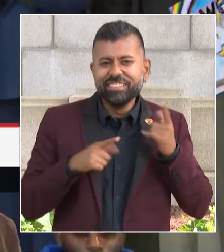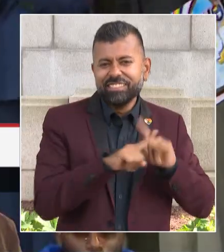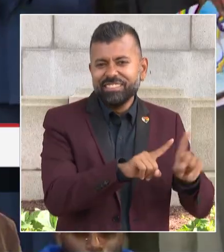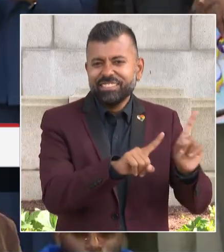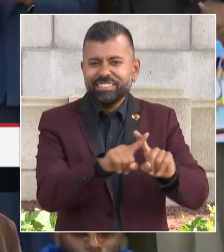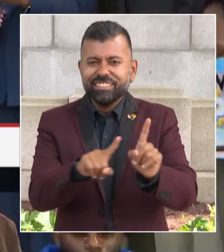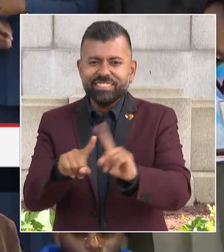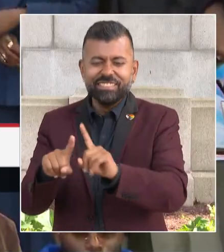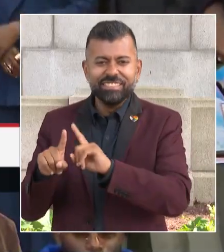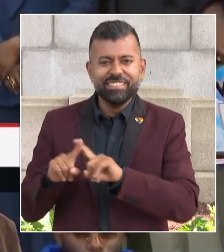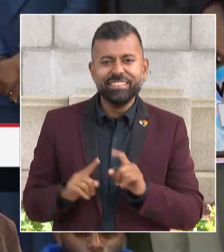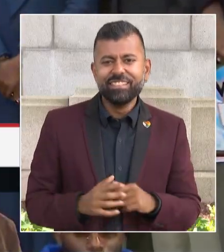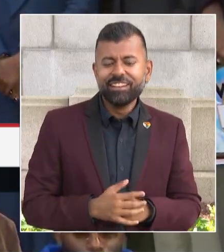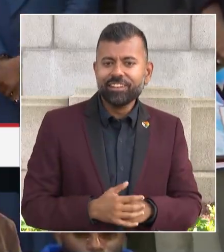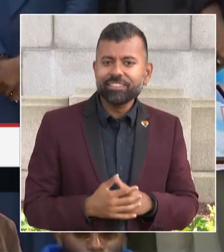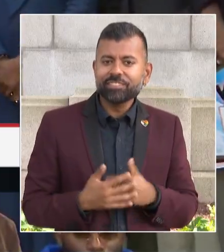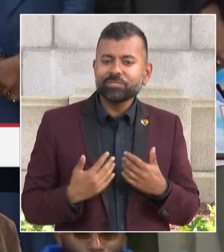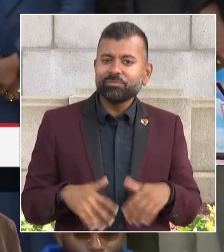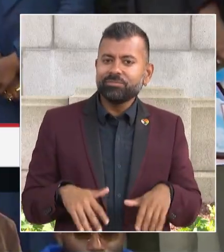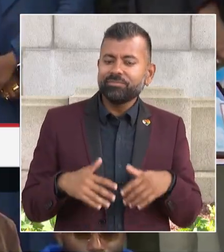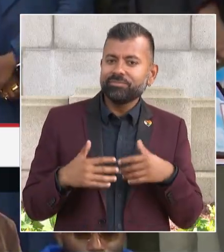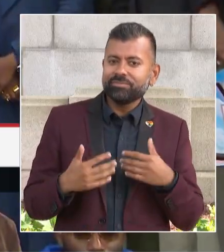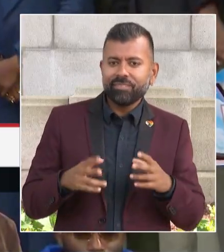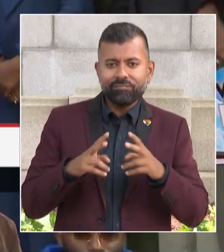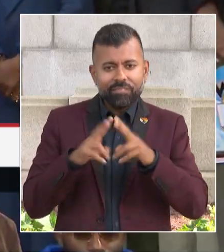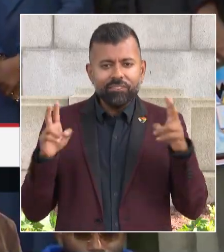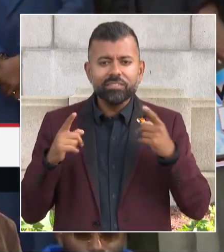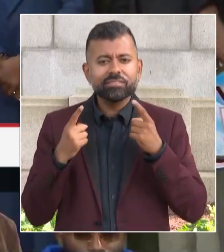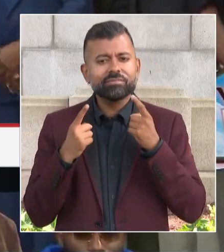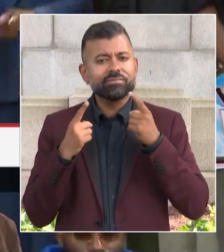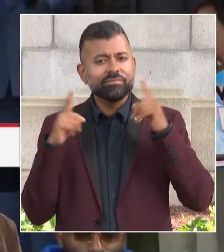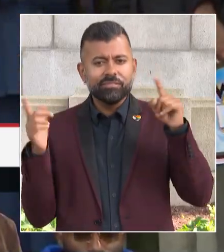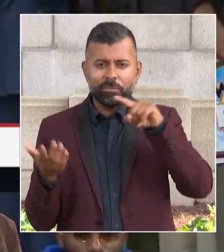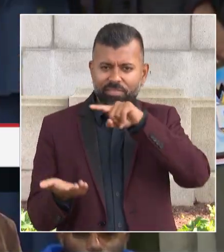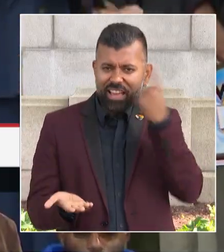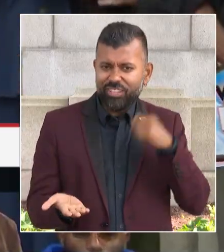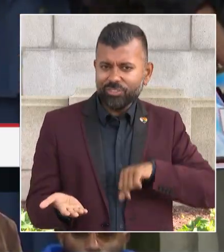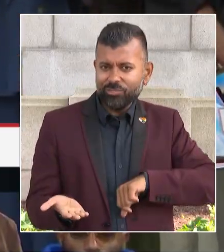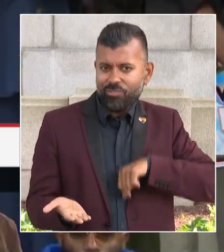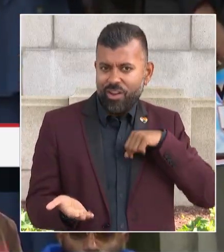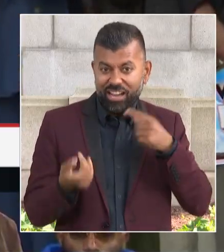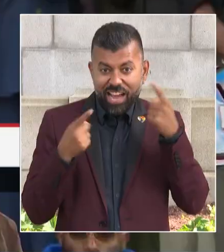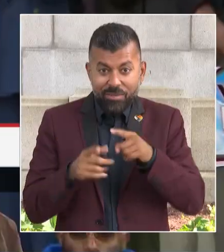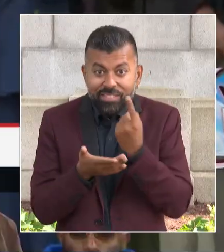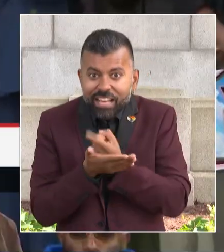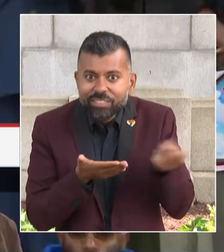A very successful Black Pride last weekend got it started.